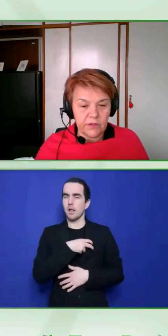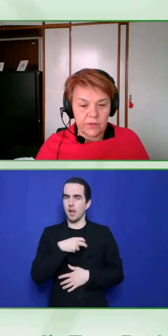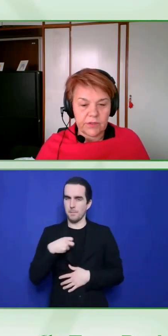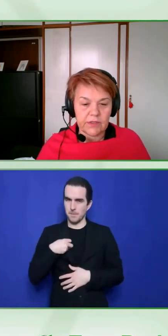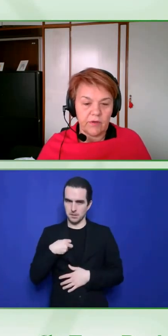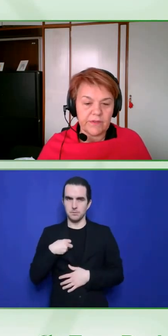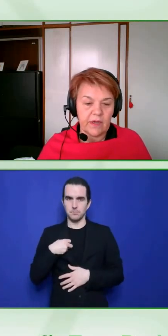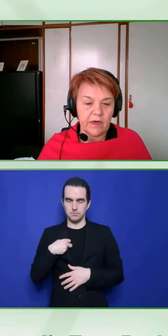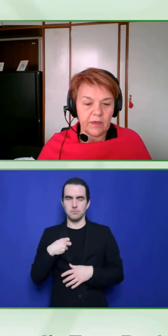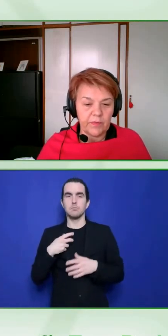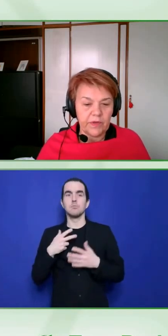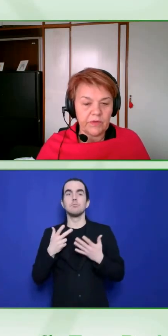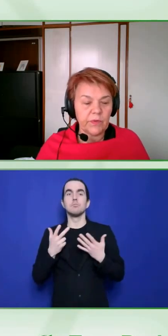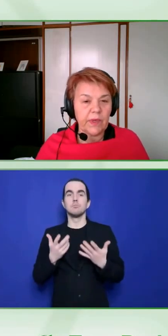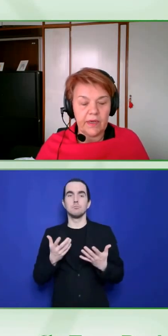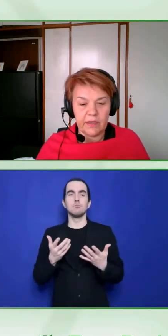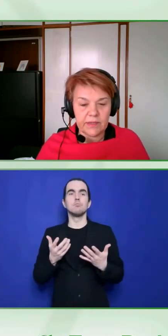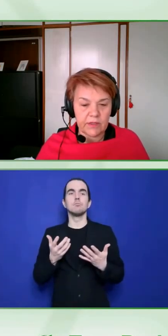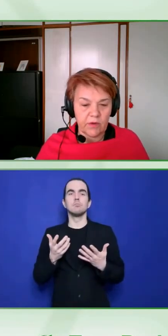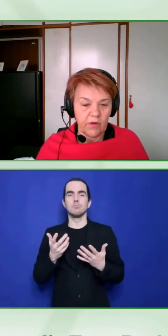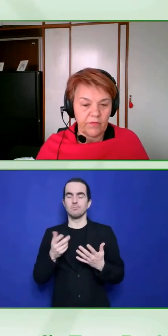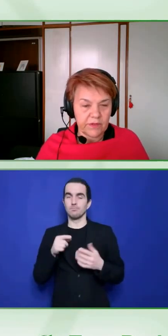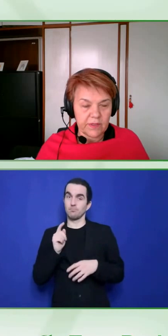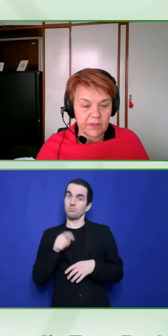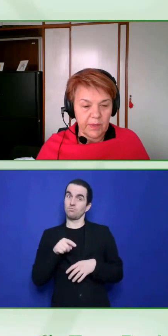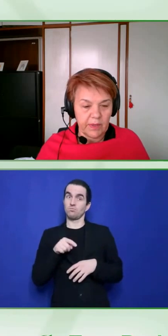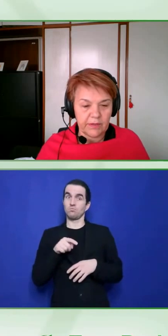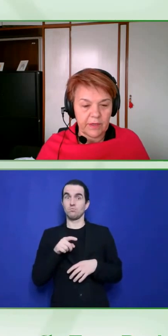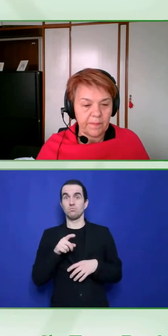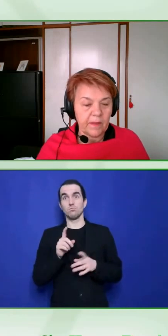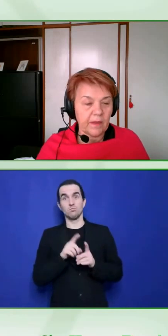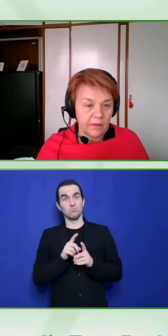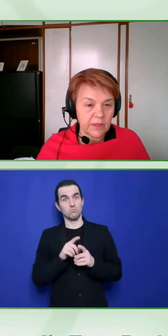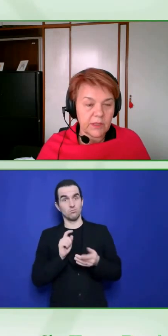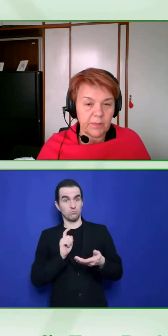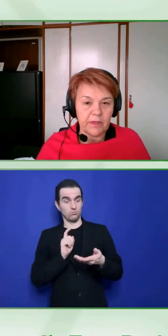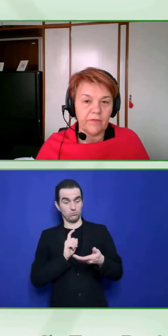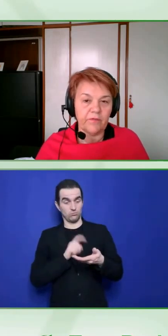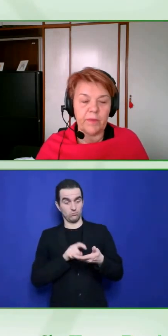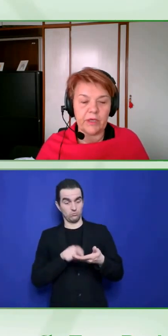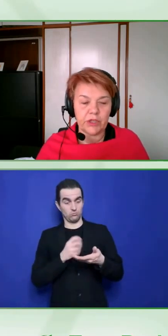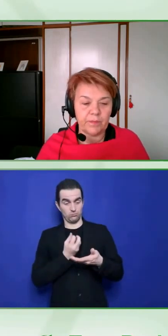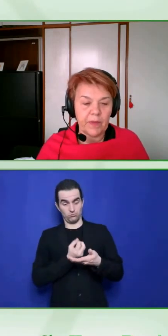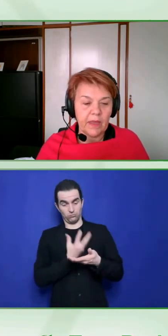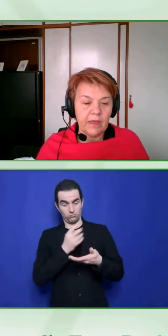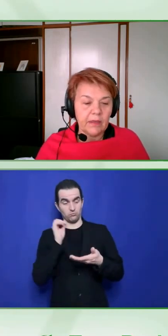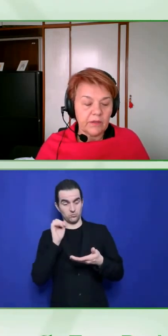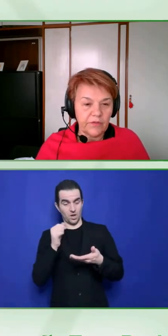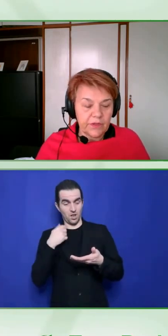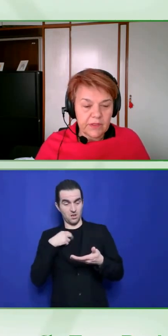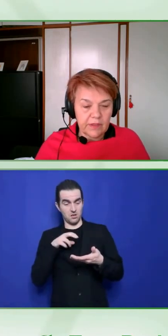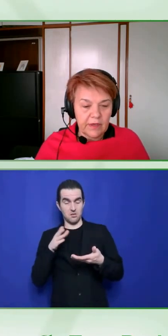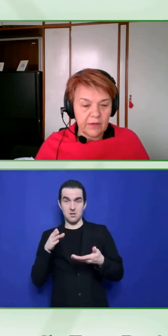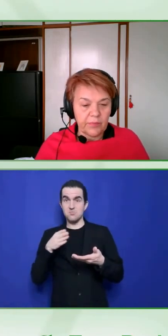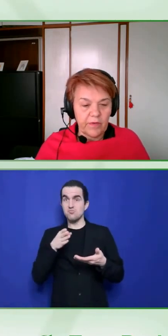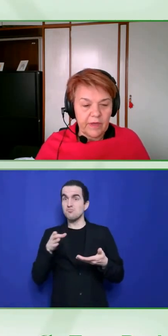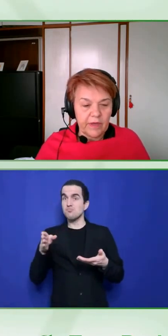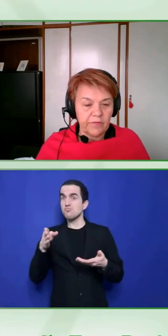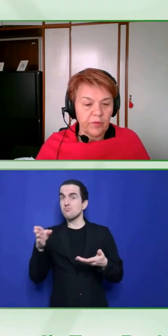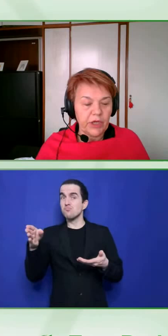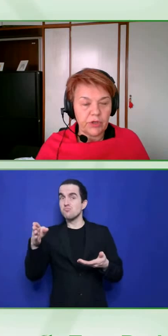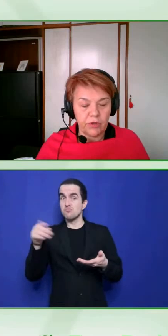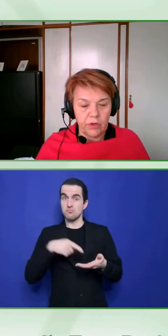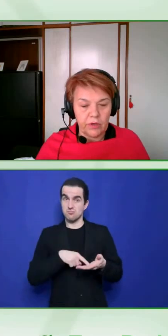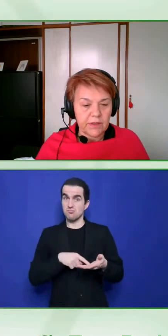and visitors of Zagreb with 3 layers of accessibility information. The first layer